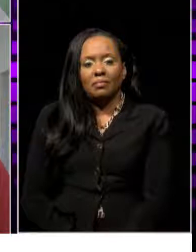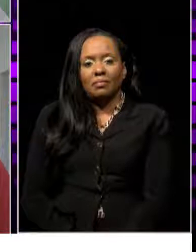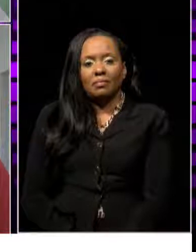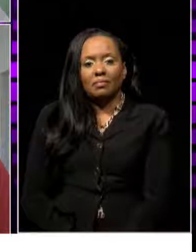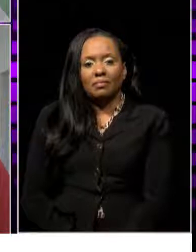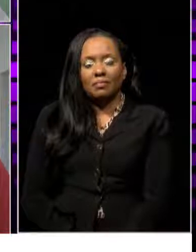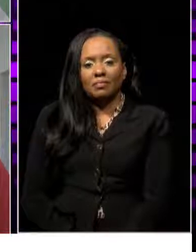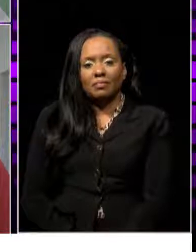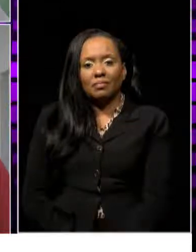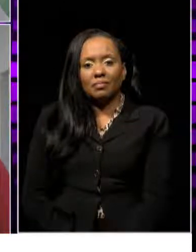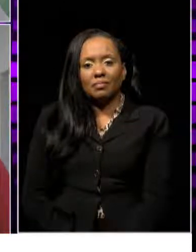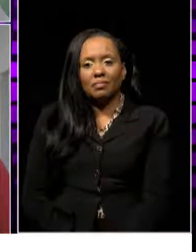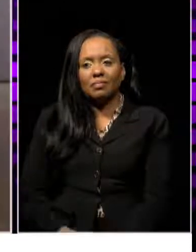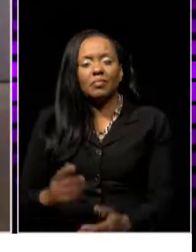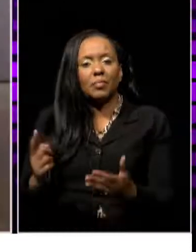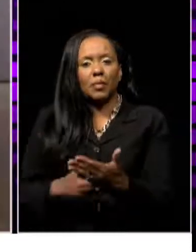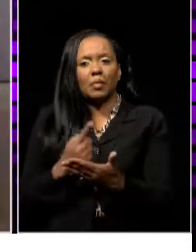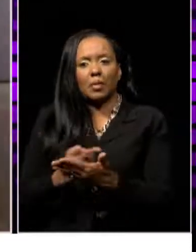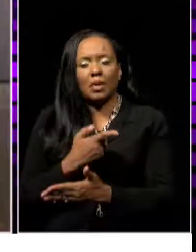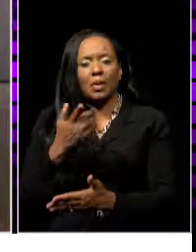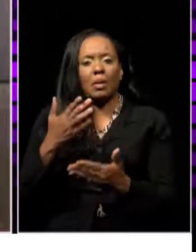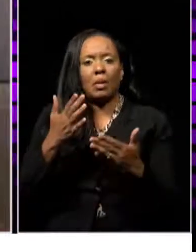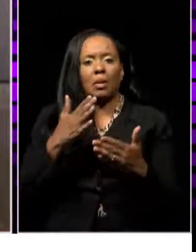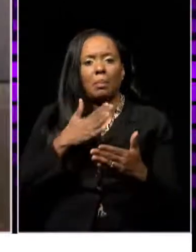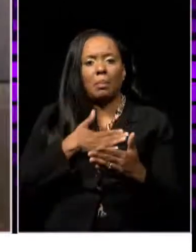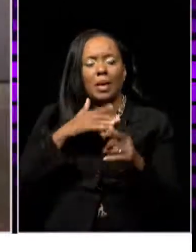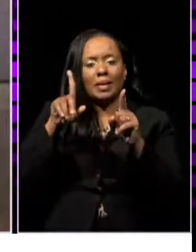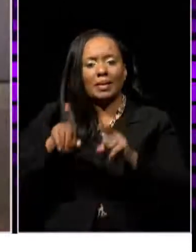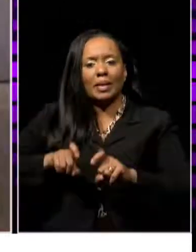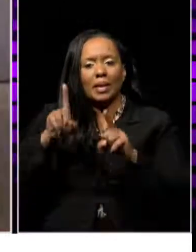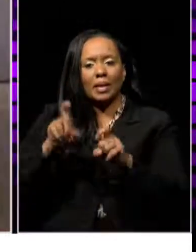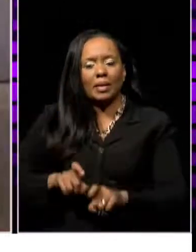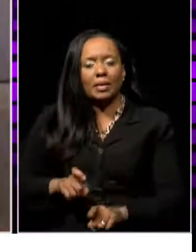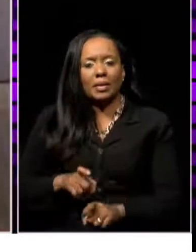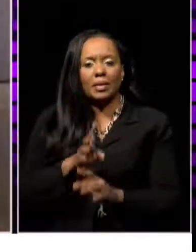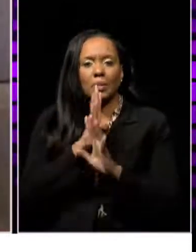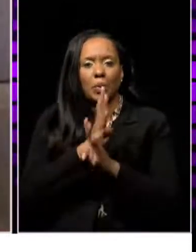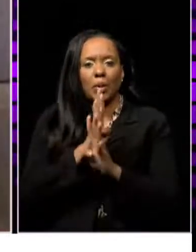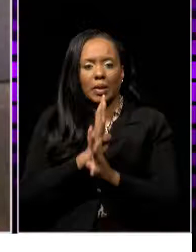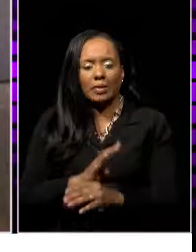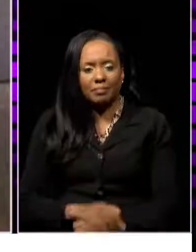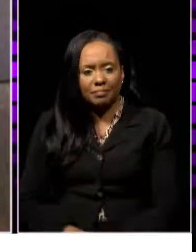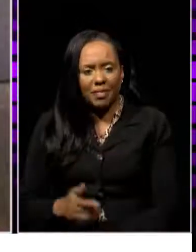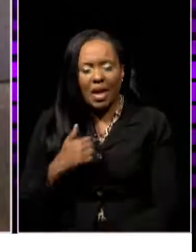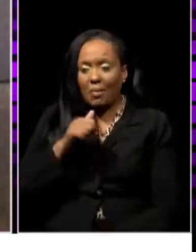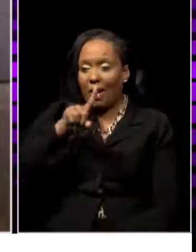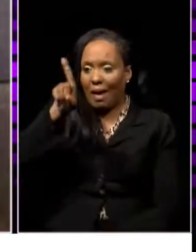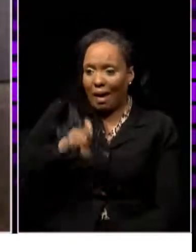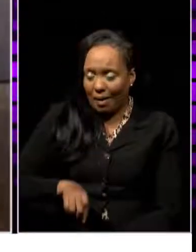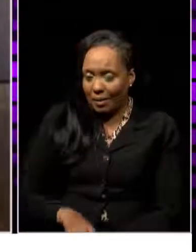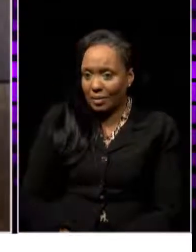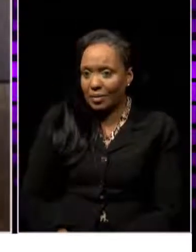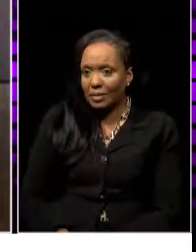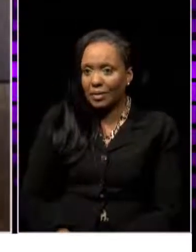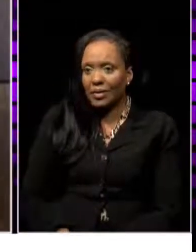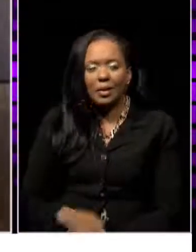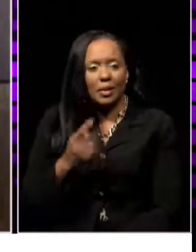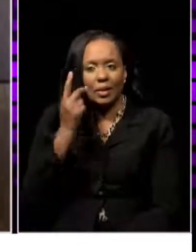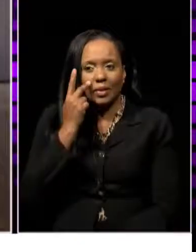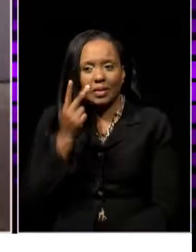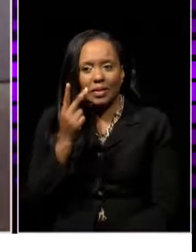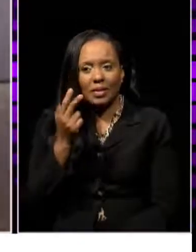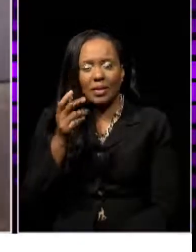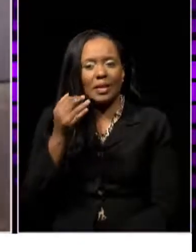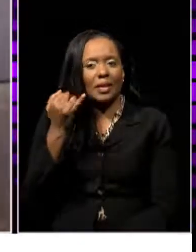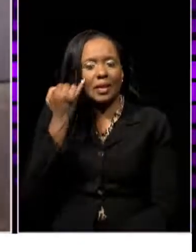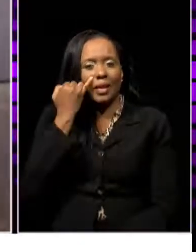have verbal online assessment, and you can ask the child a question, and you can also look to see the child eyes